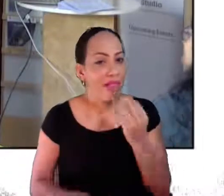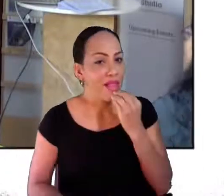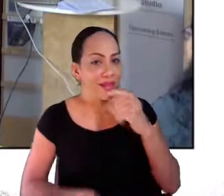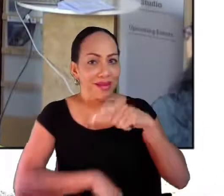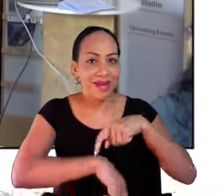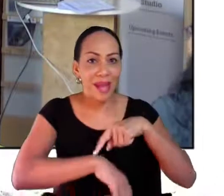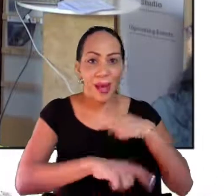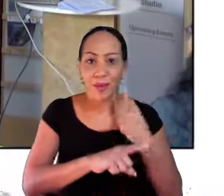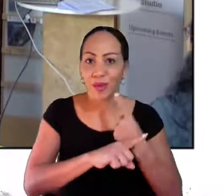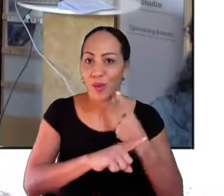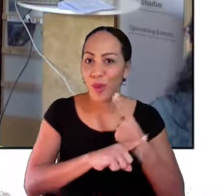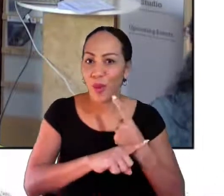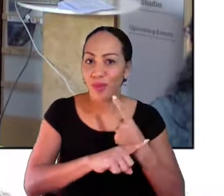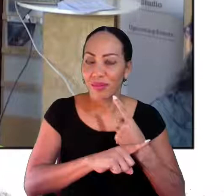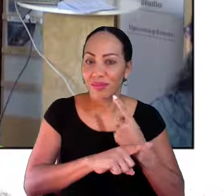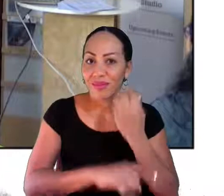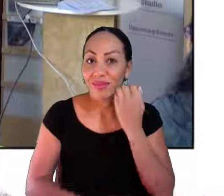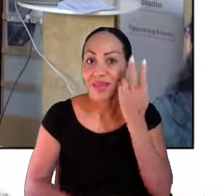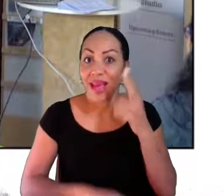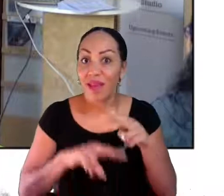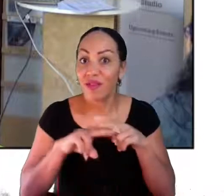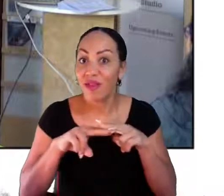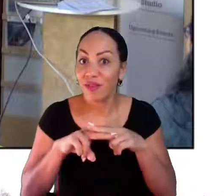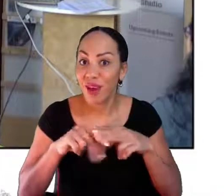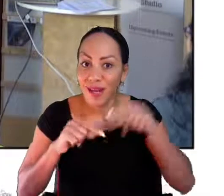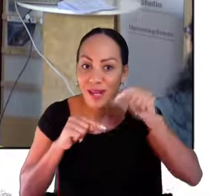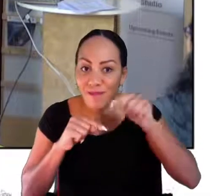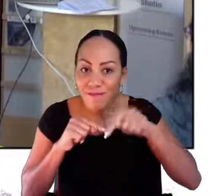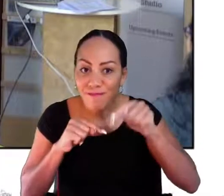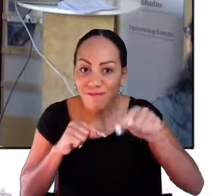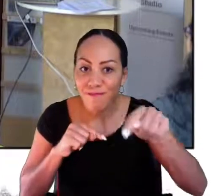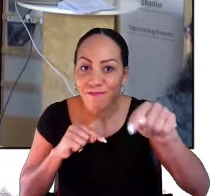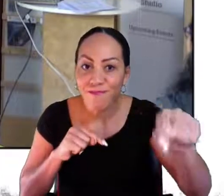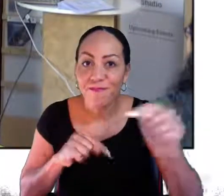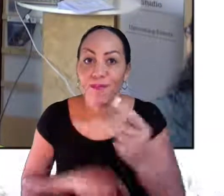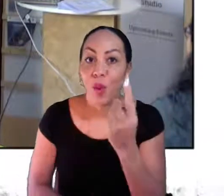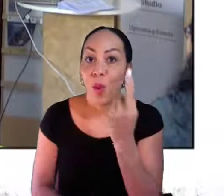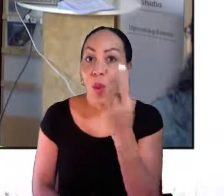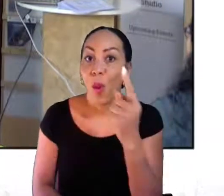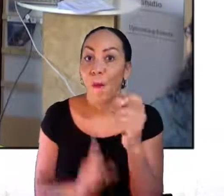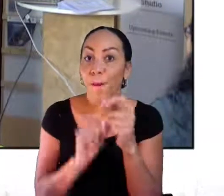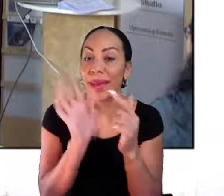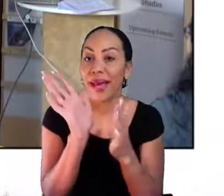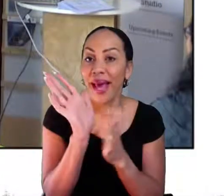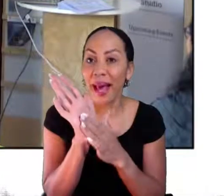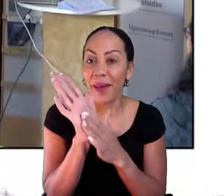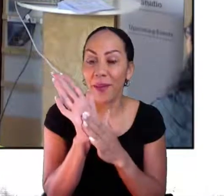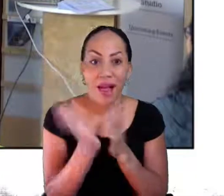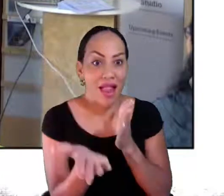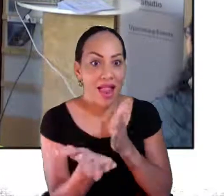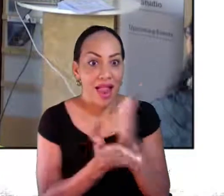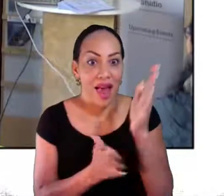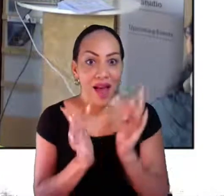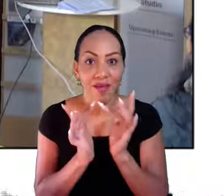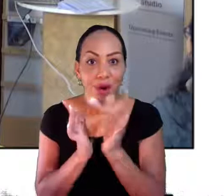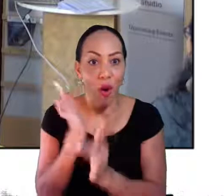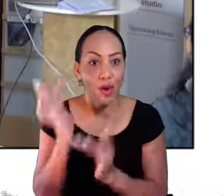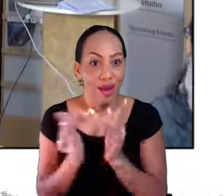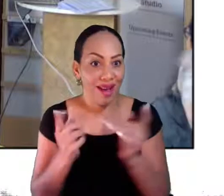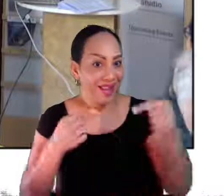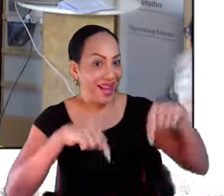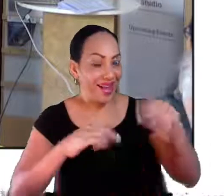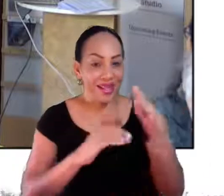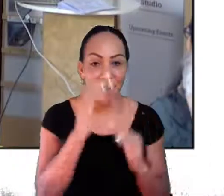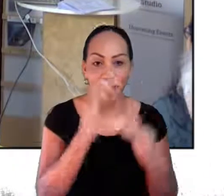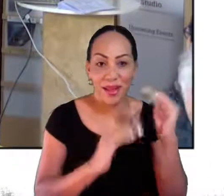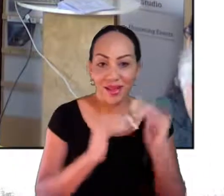talks are every Friday at 1 p.m, both here in the building and also live online. So whether you're in Bristol or